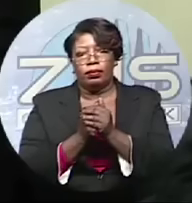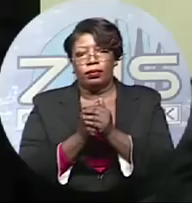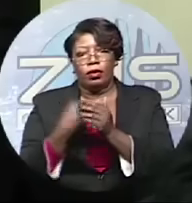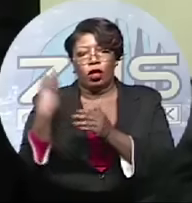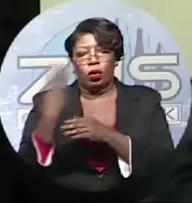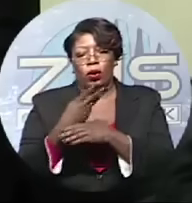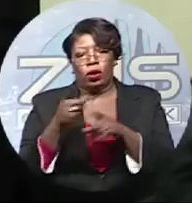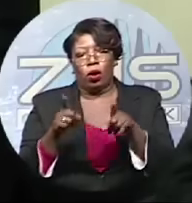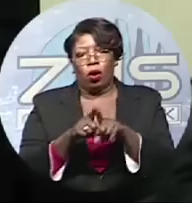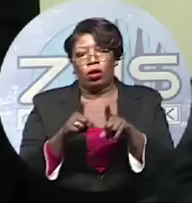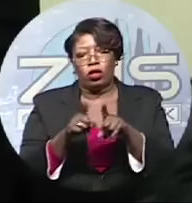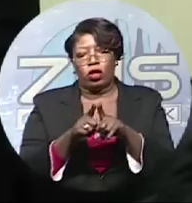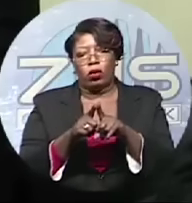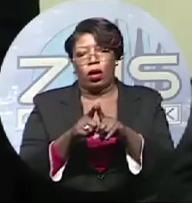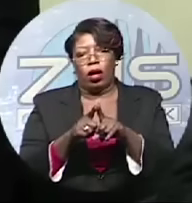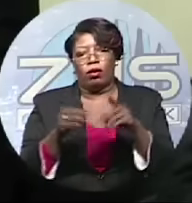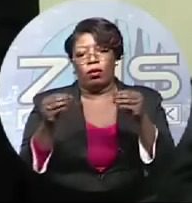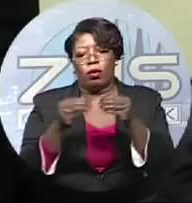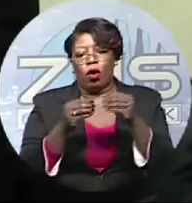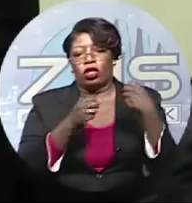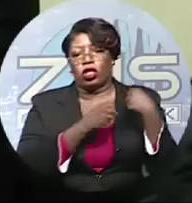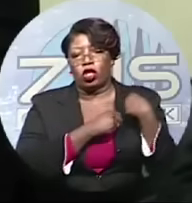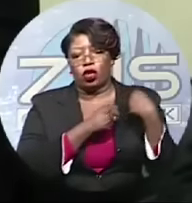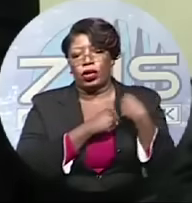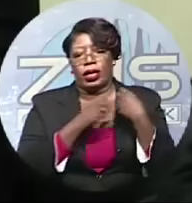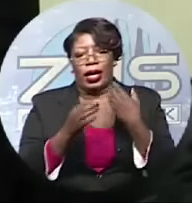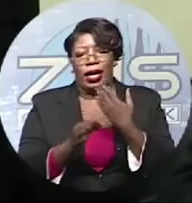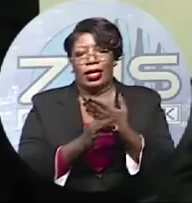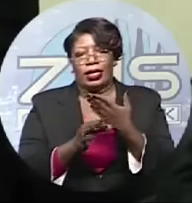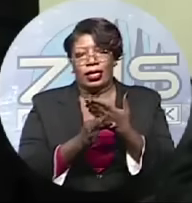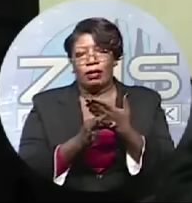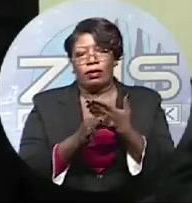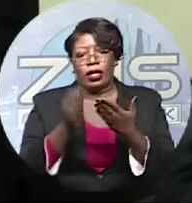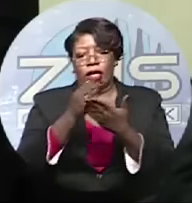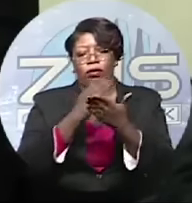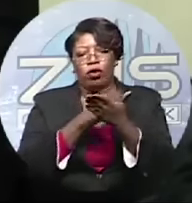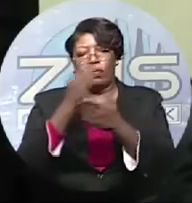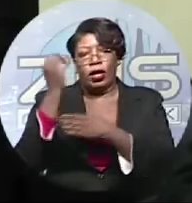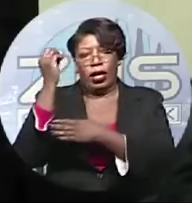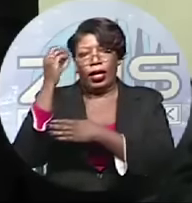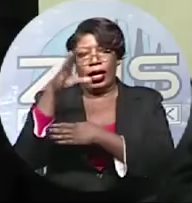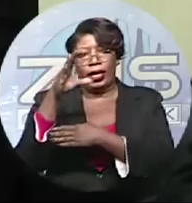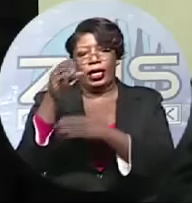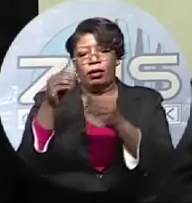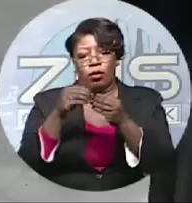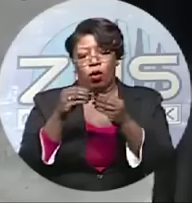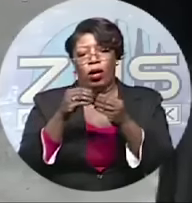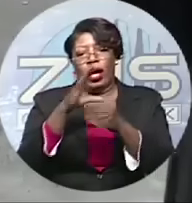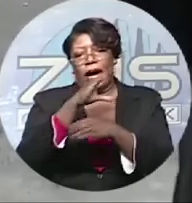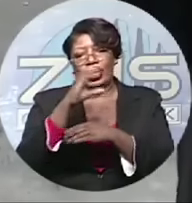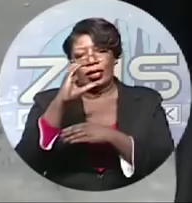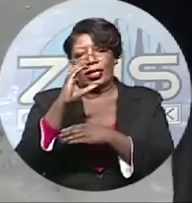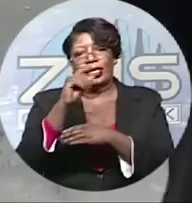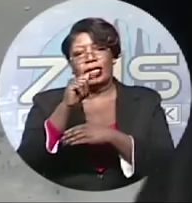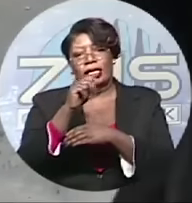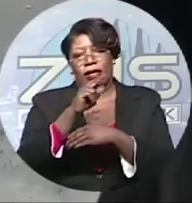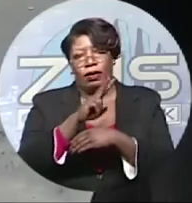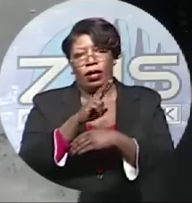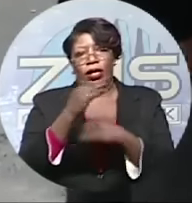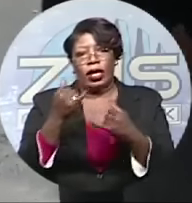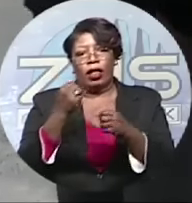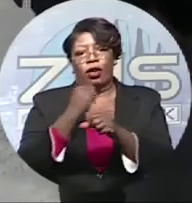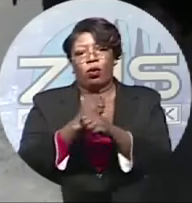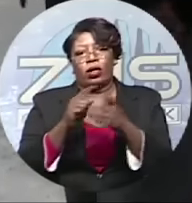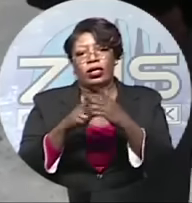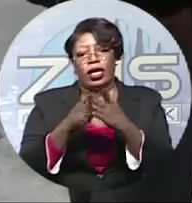We will also undertake enhanced security and safety measures, improve lighting, CCTV. The work started since the first